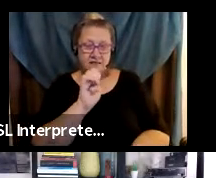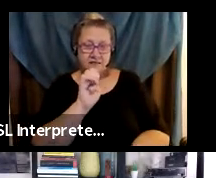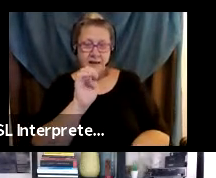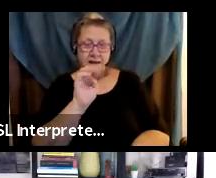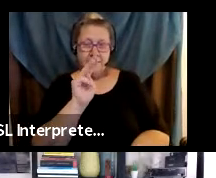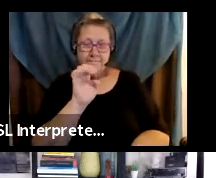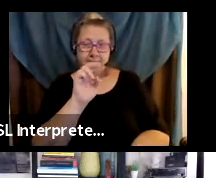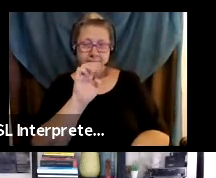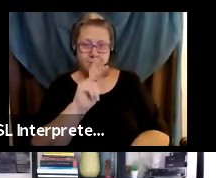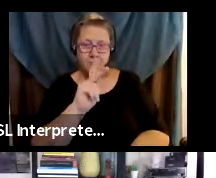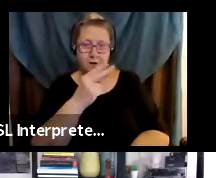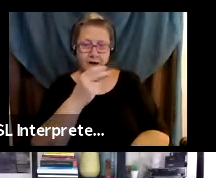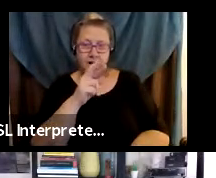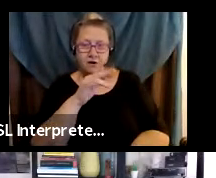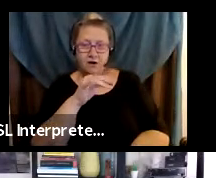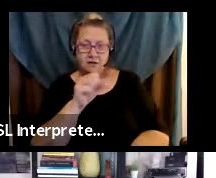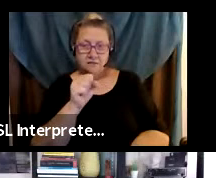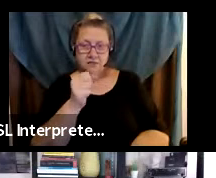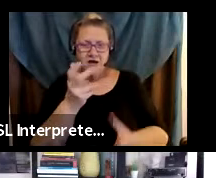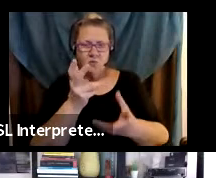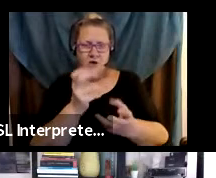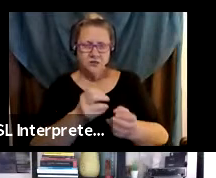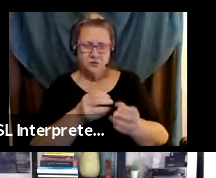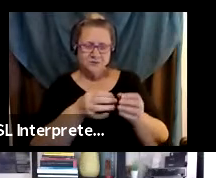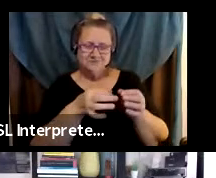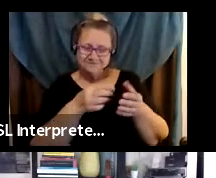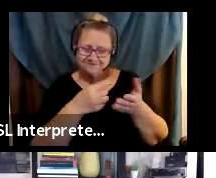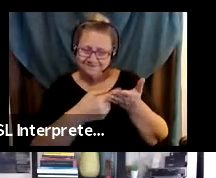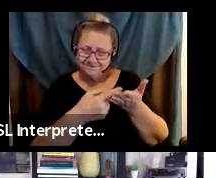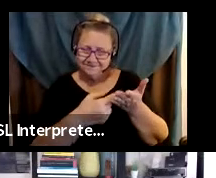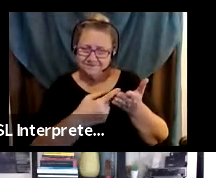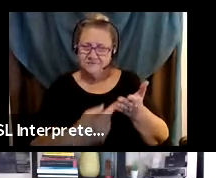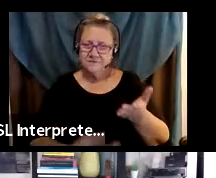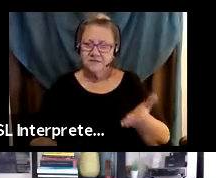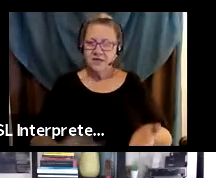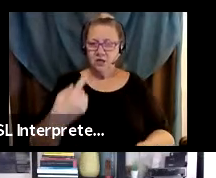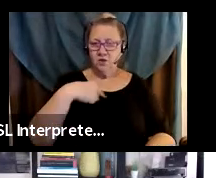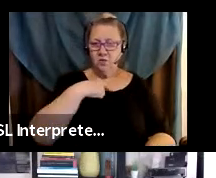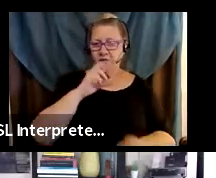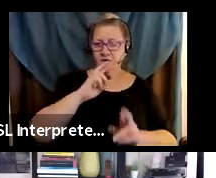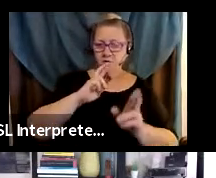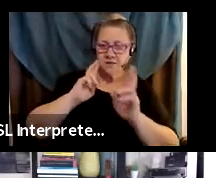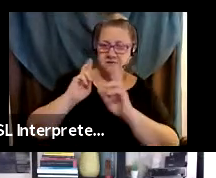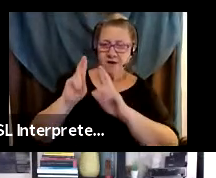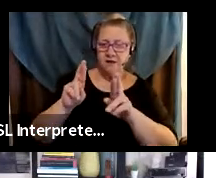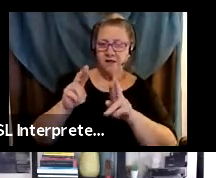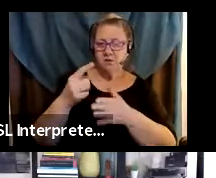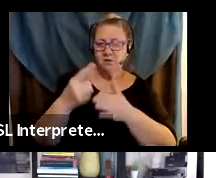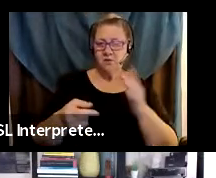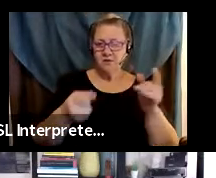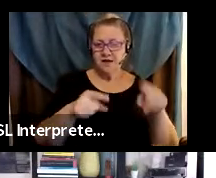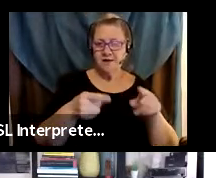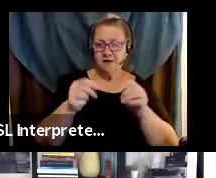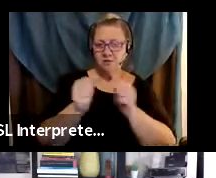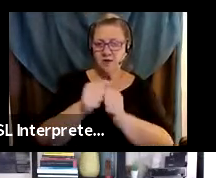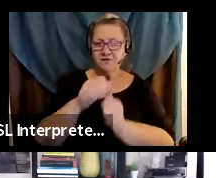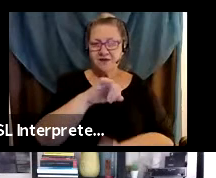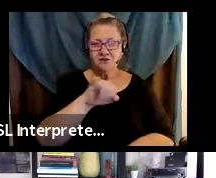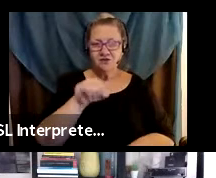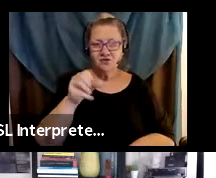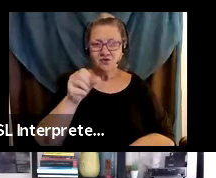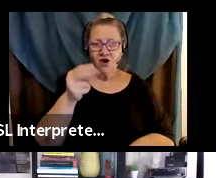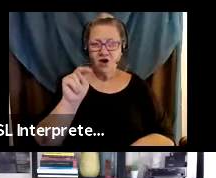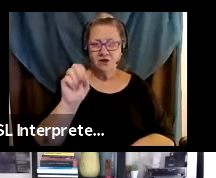especially now as we are responding to what's happening with Johnson & Johnson, I think that